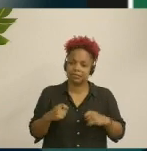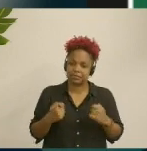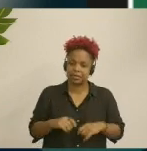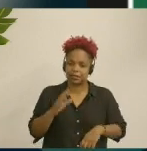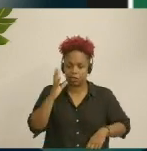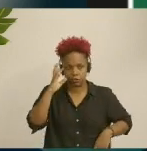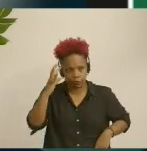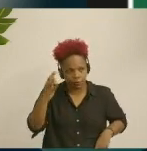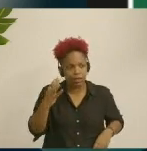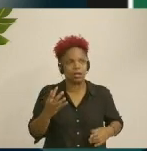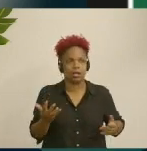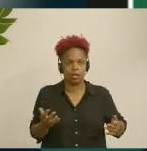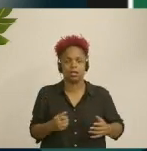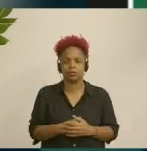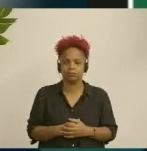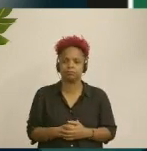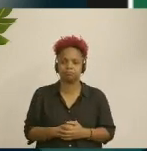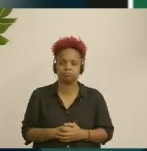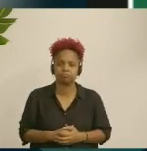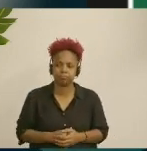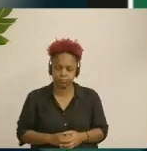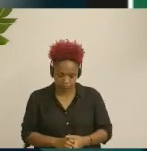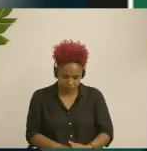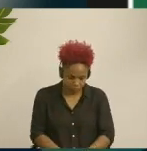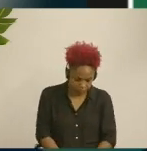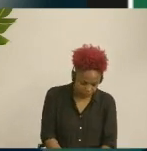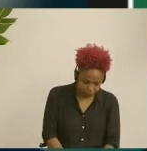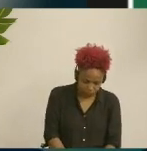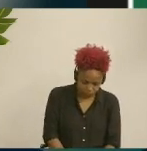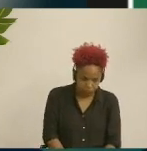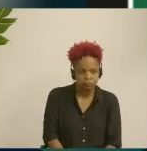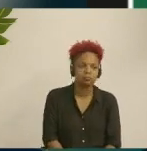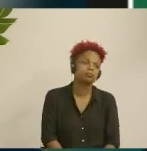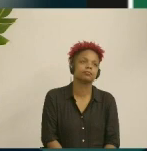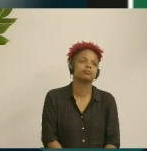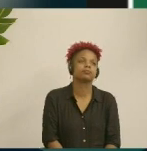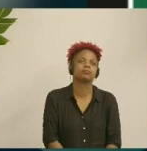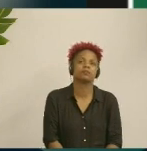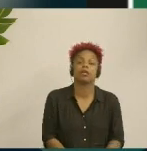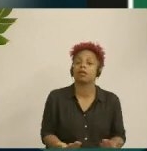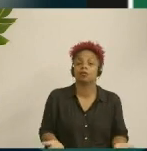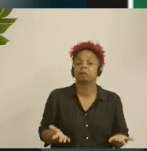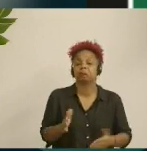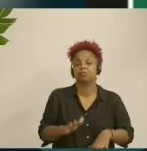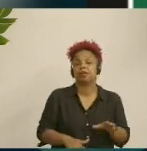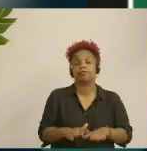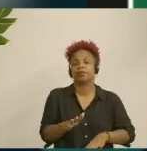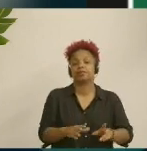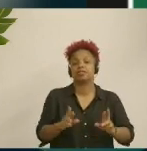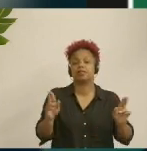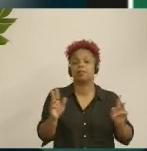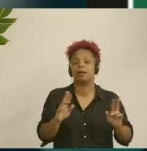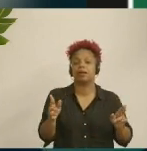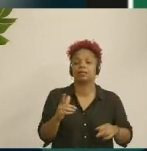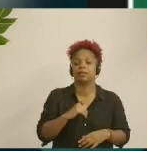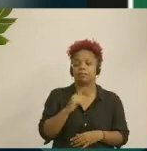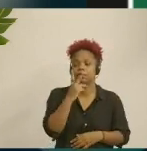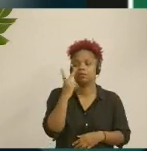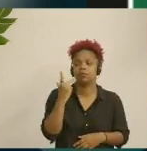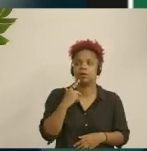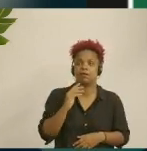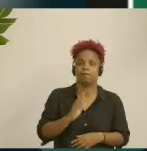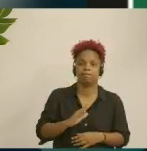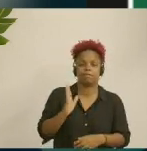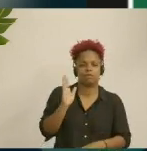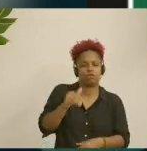maybe even voters, or I should say voters, not necessarily appreciate. Do you factor